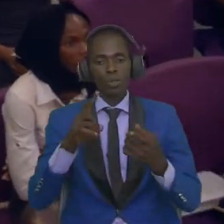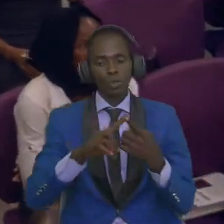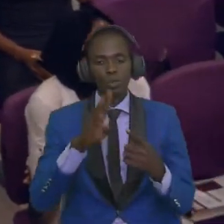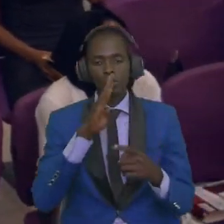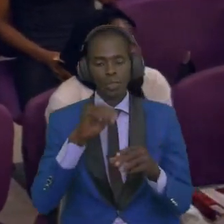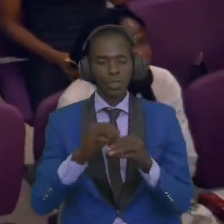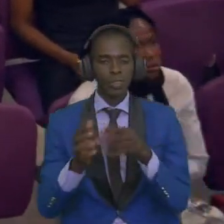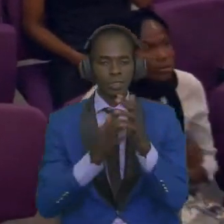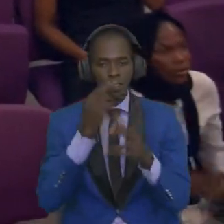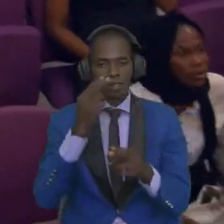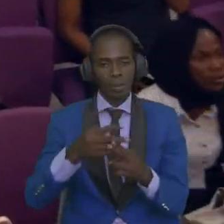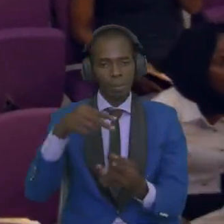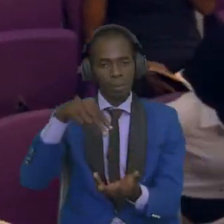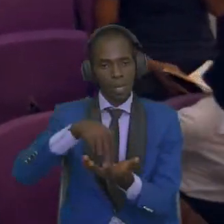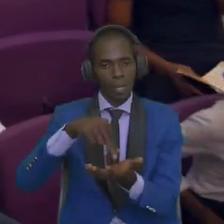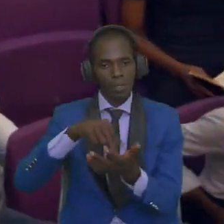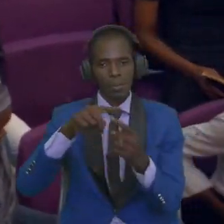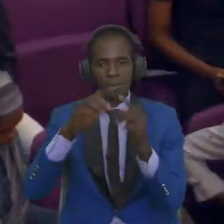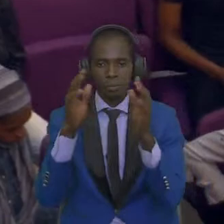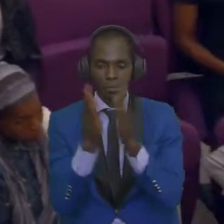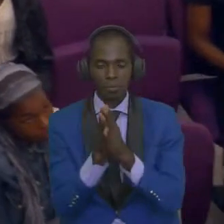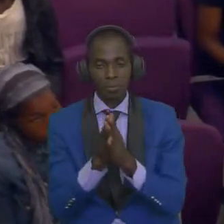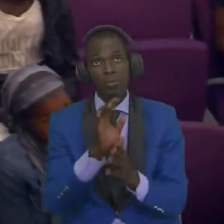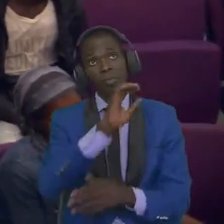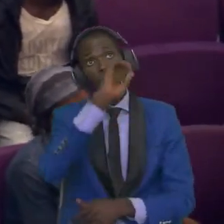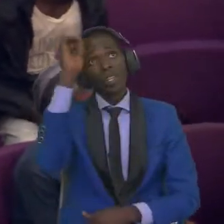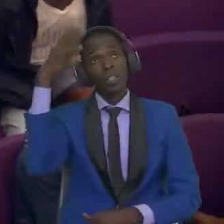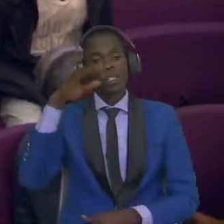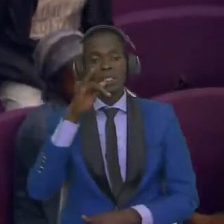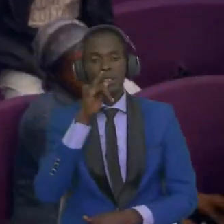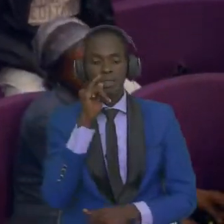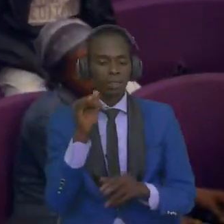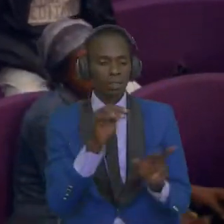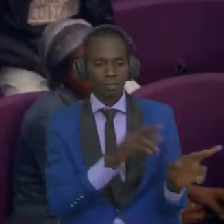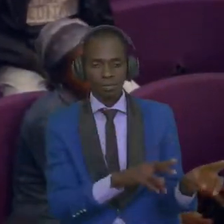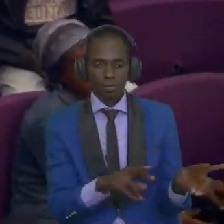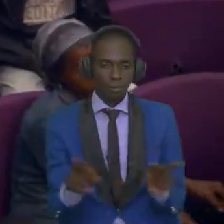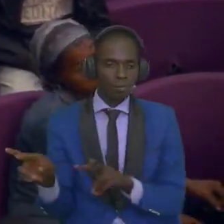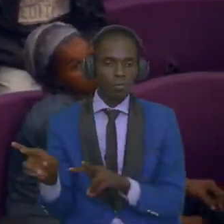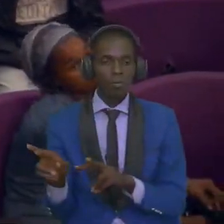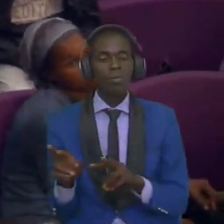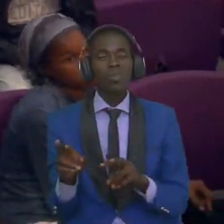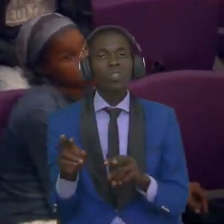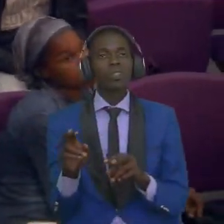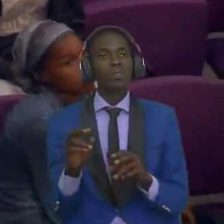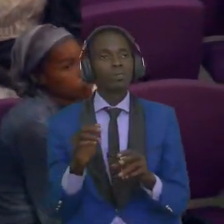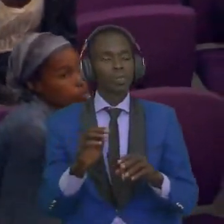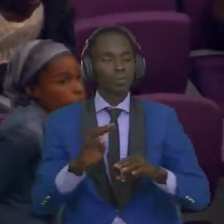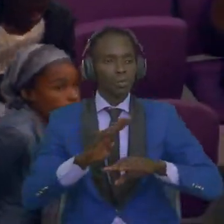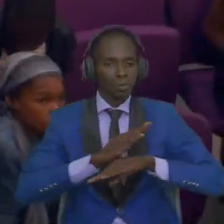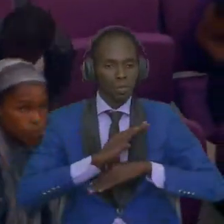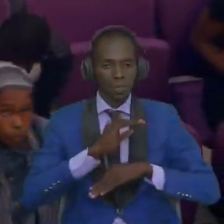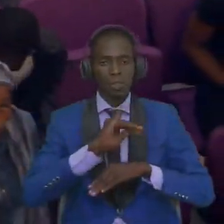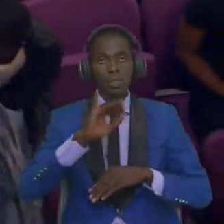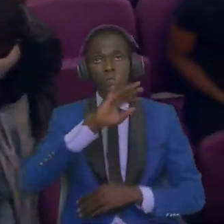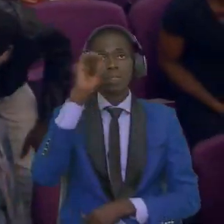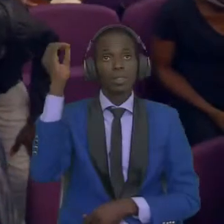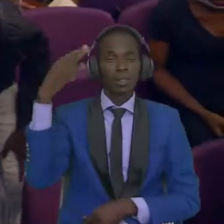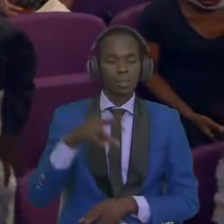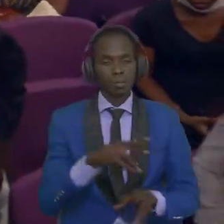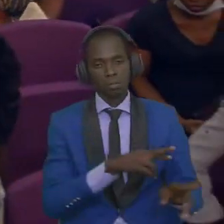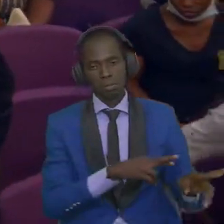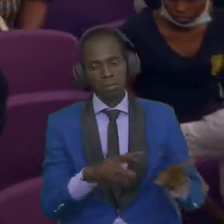the Lord in prayer. Grace is available. Saving grace available. Sustaining grace